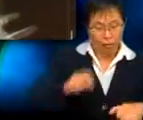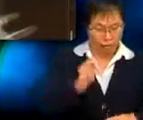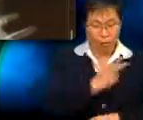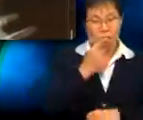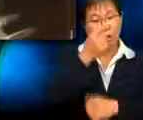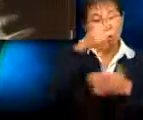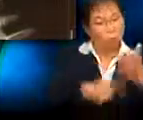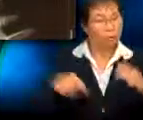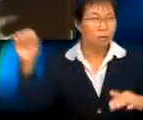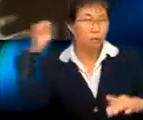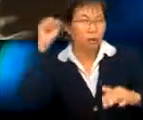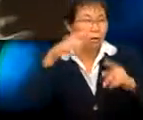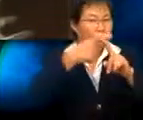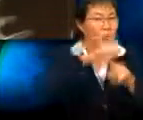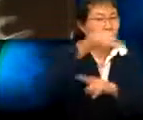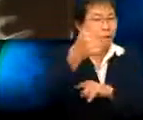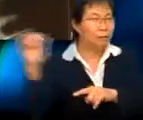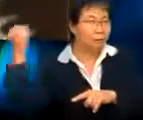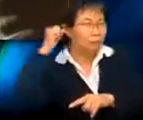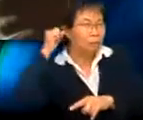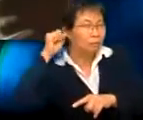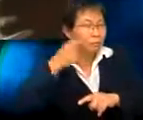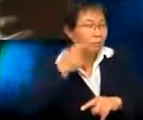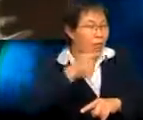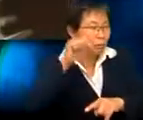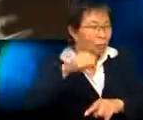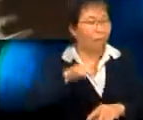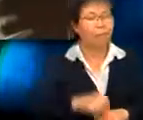It enables us to tell one sound from another.